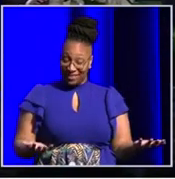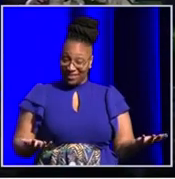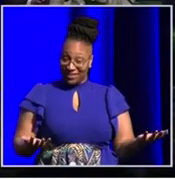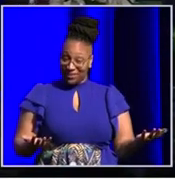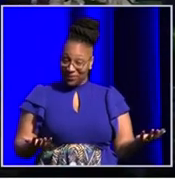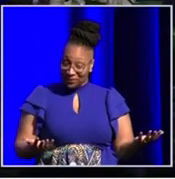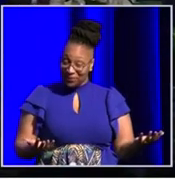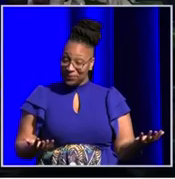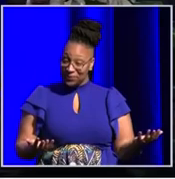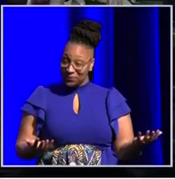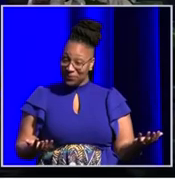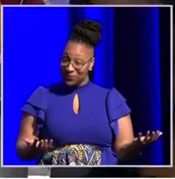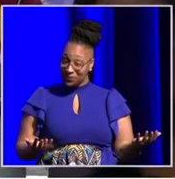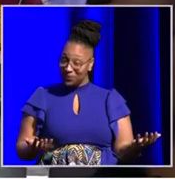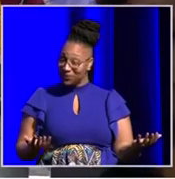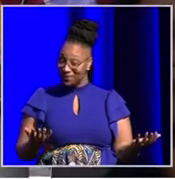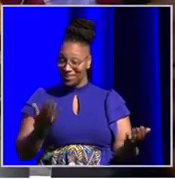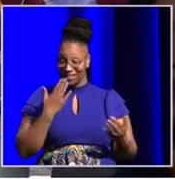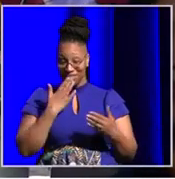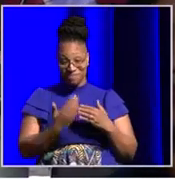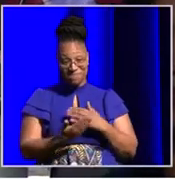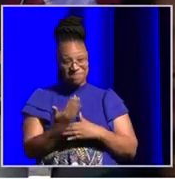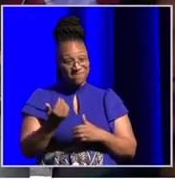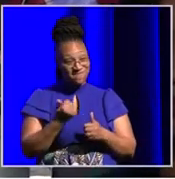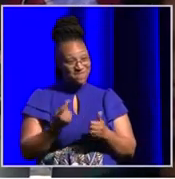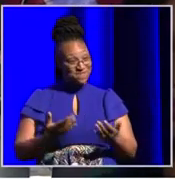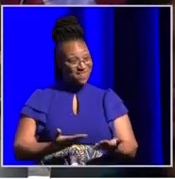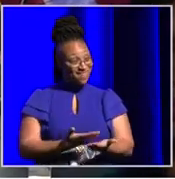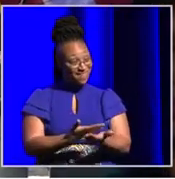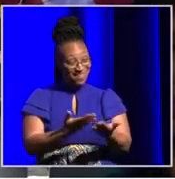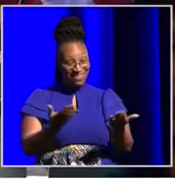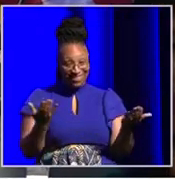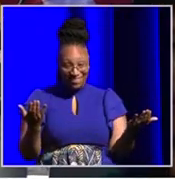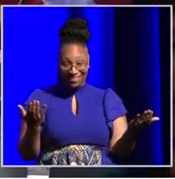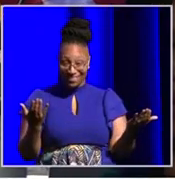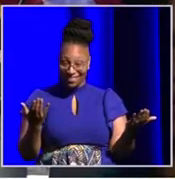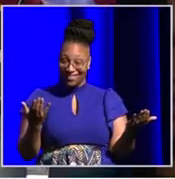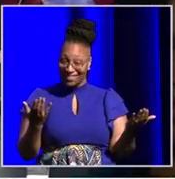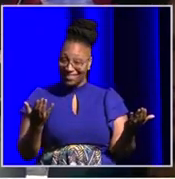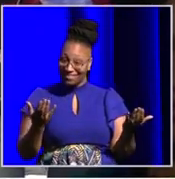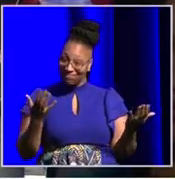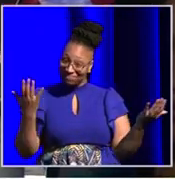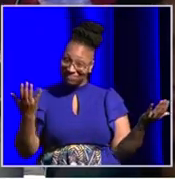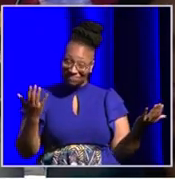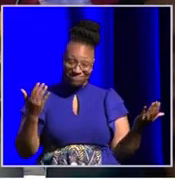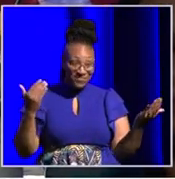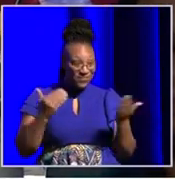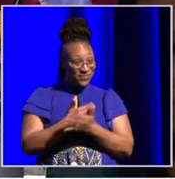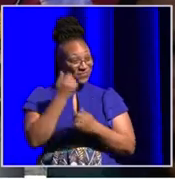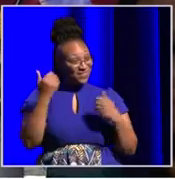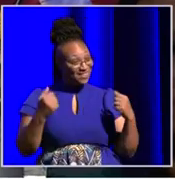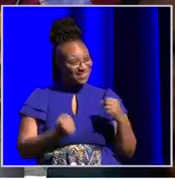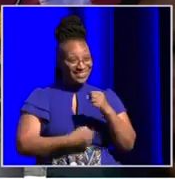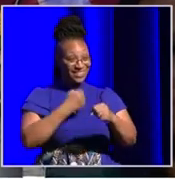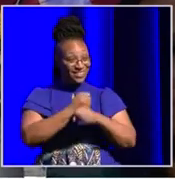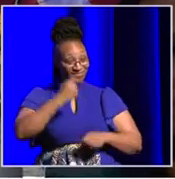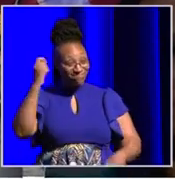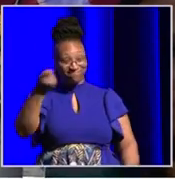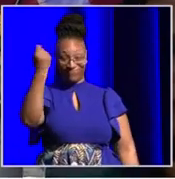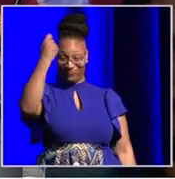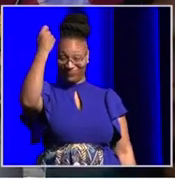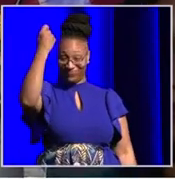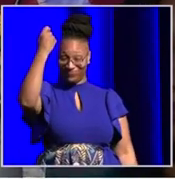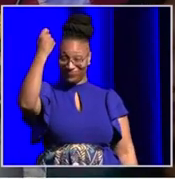Good morning, everyone, and Happy New Year. Happy New Year. And to